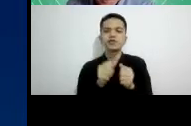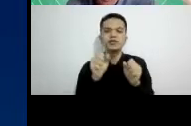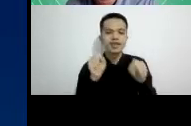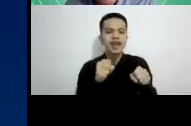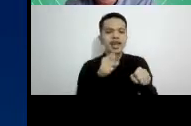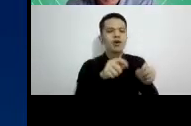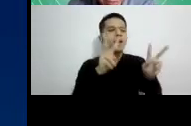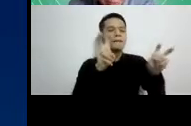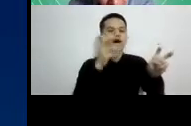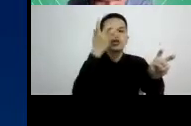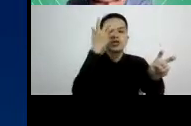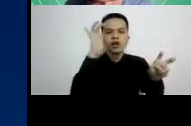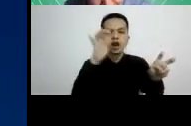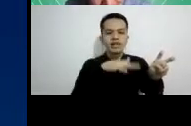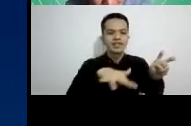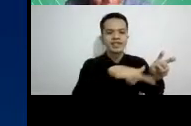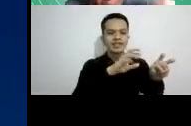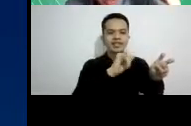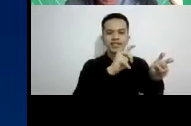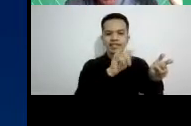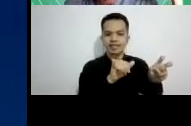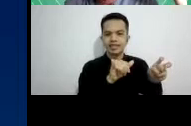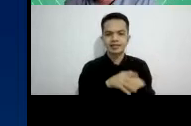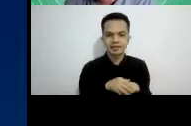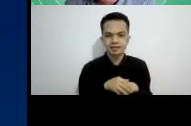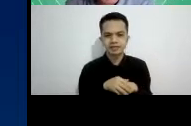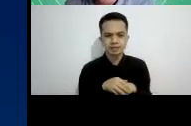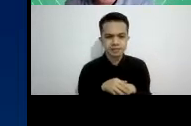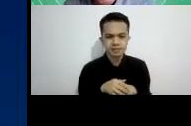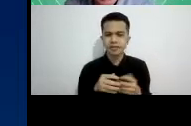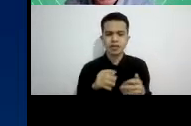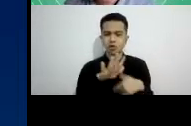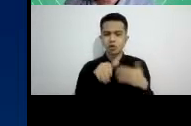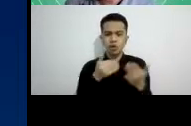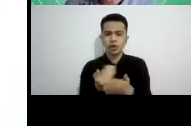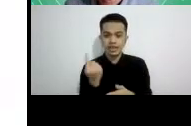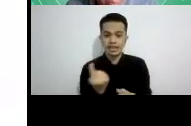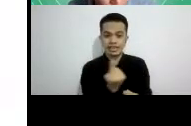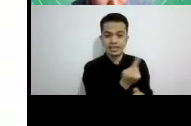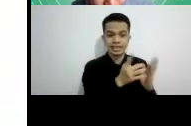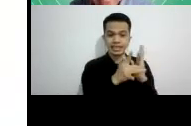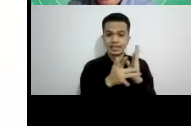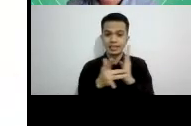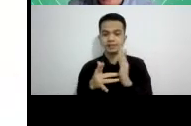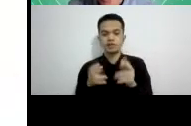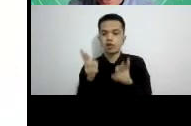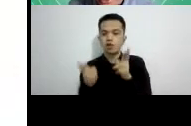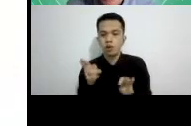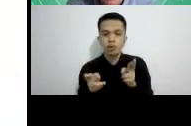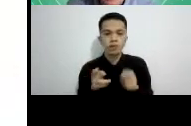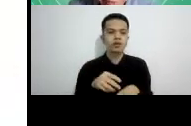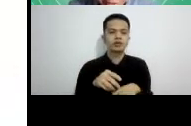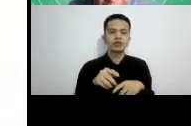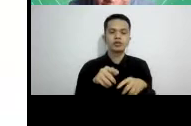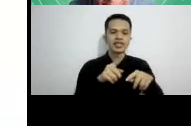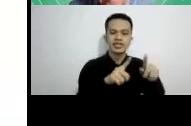important for us to preface this. And all the individual technologies I talked about before, robots, actuators,